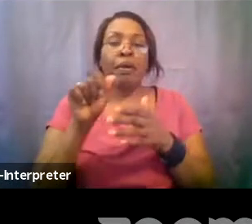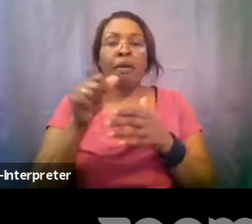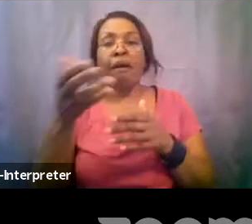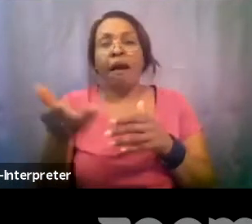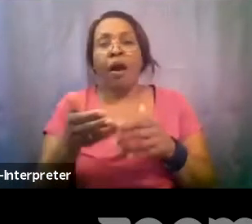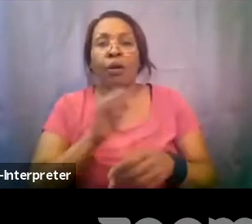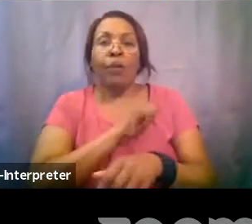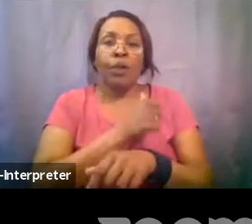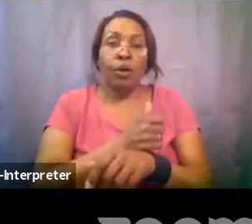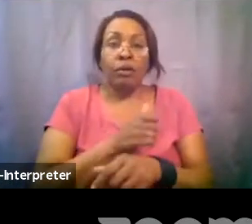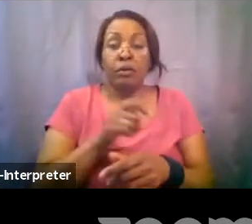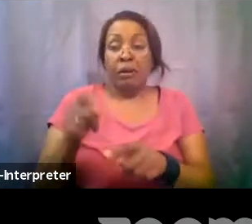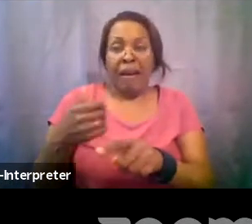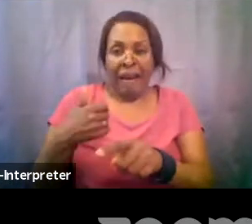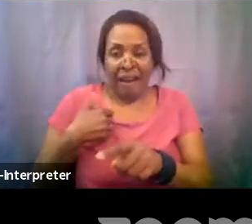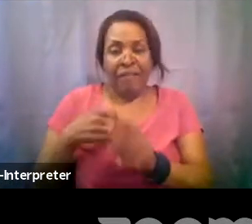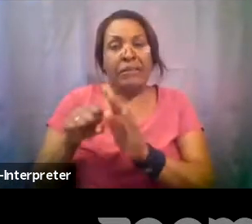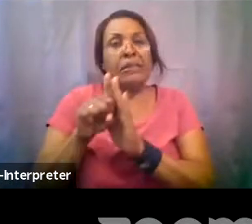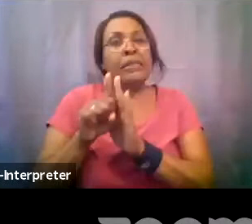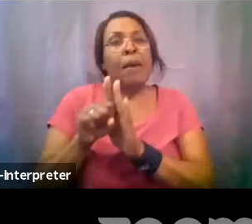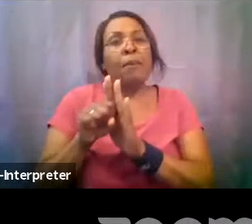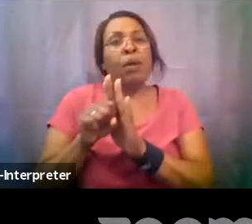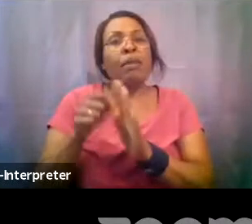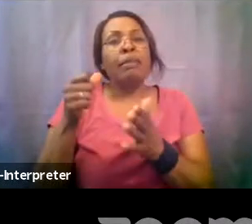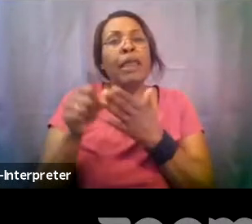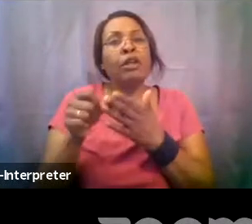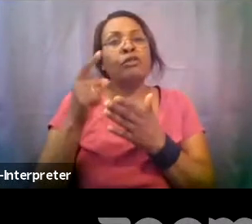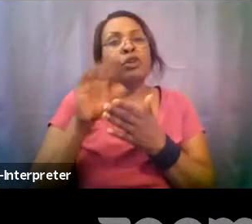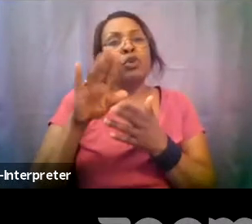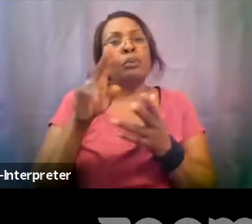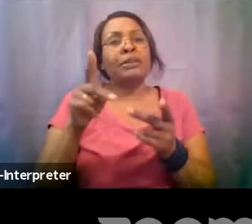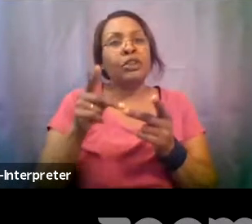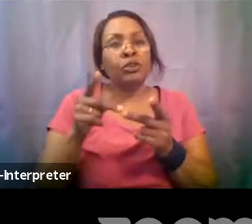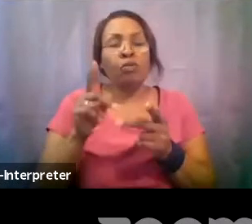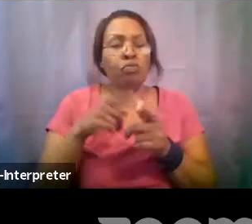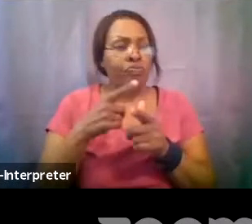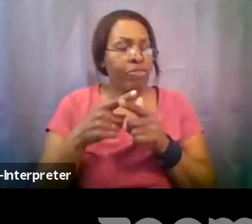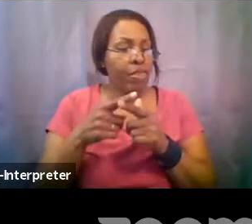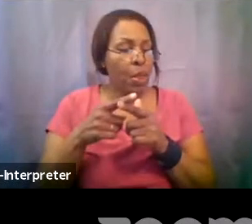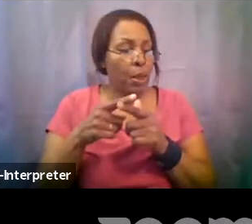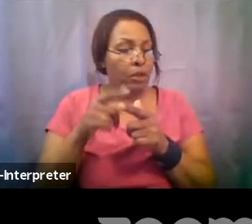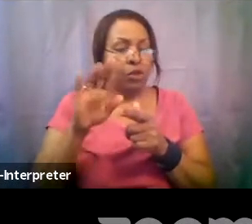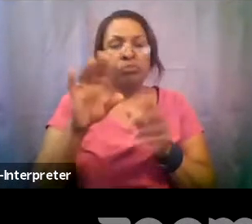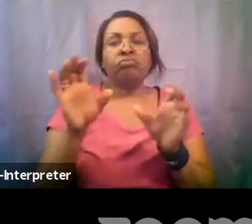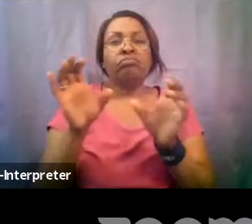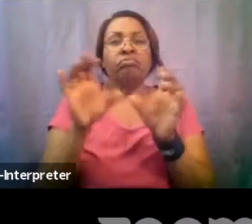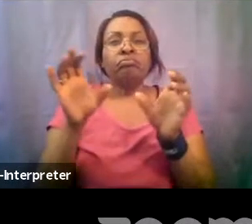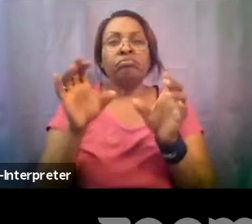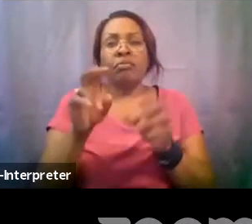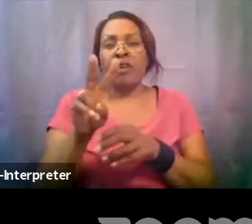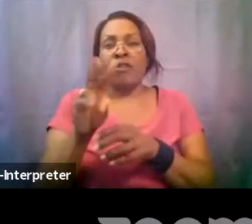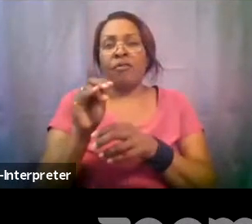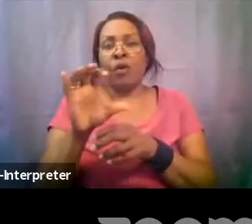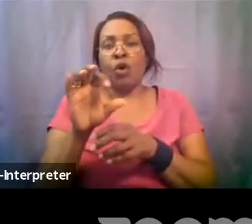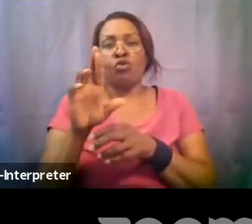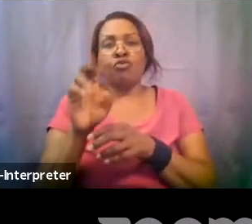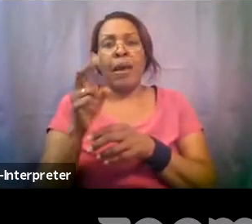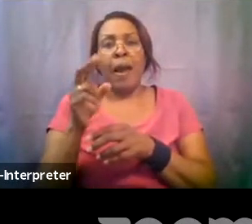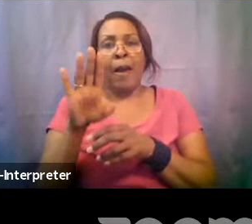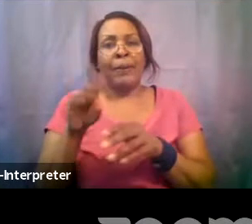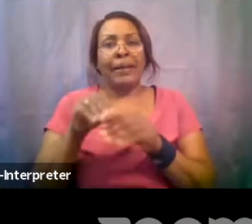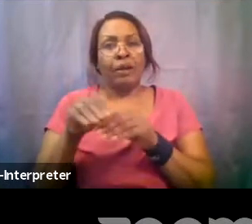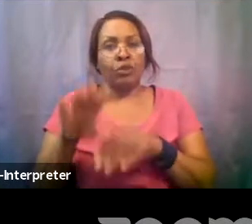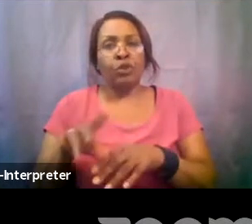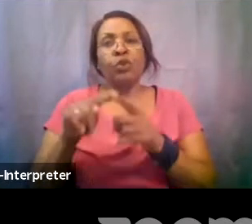Authority, they actually have sample letters for your physician or your certified vocational rehab counselor